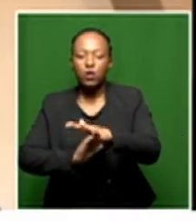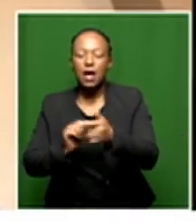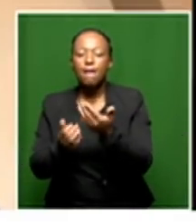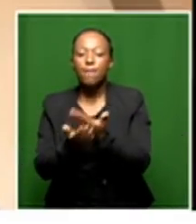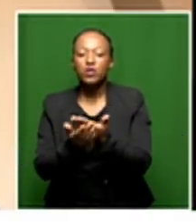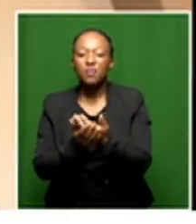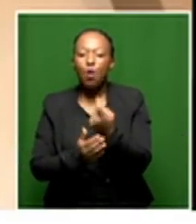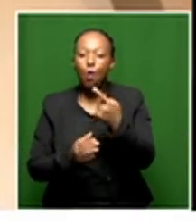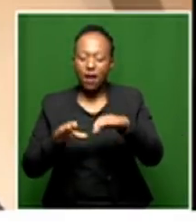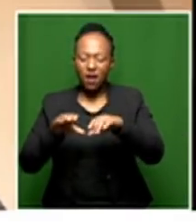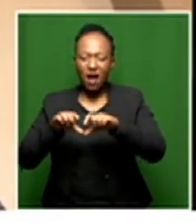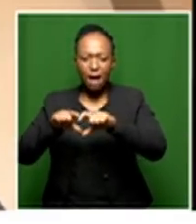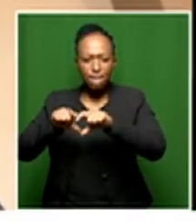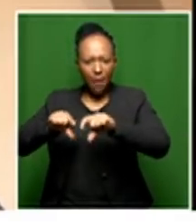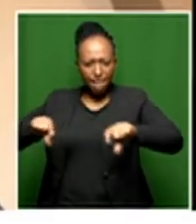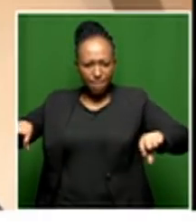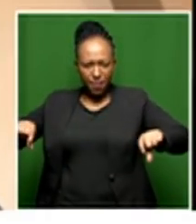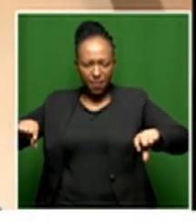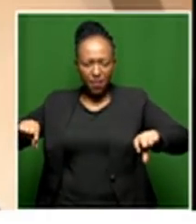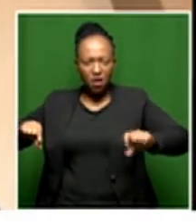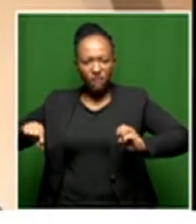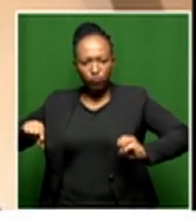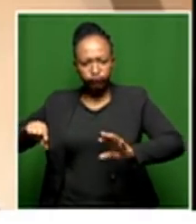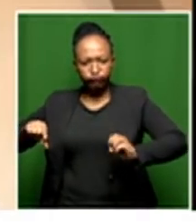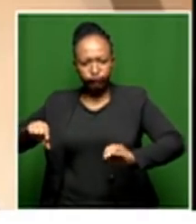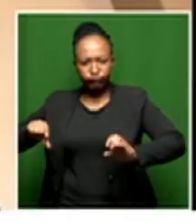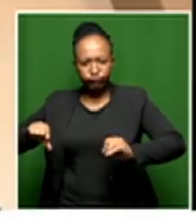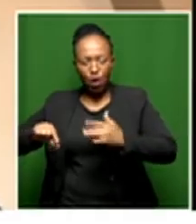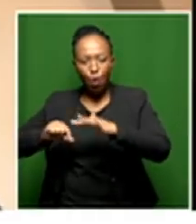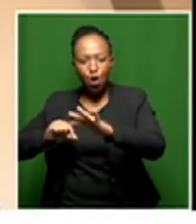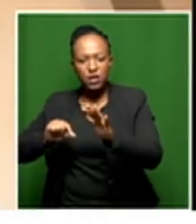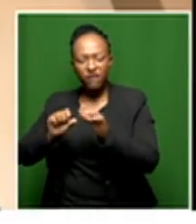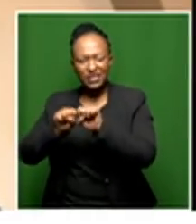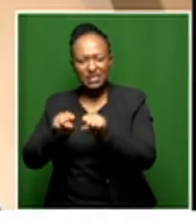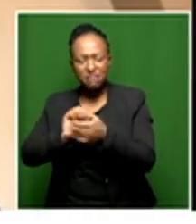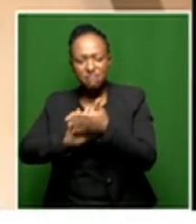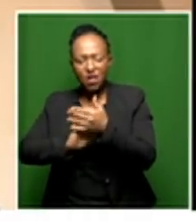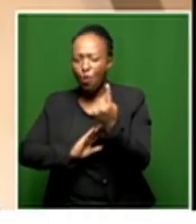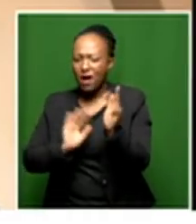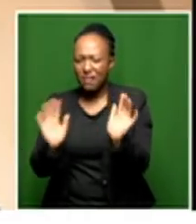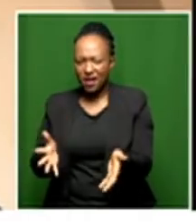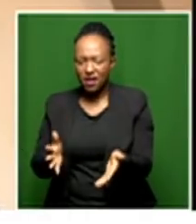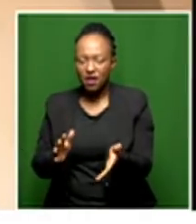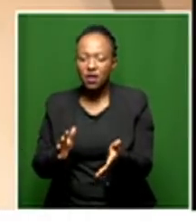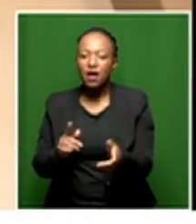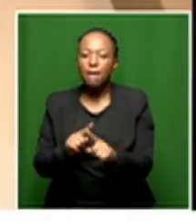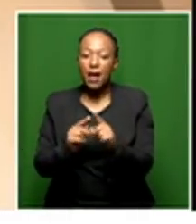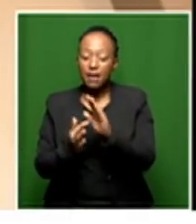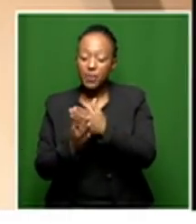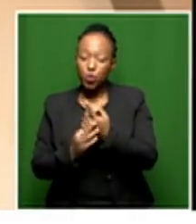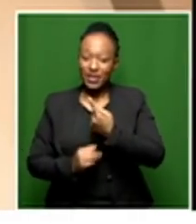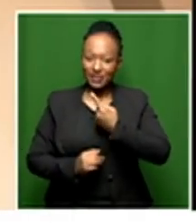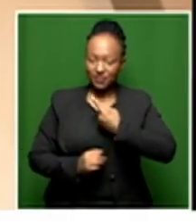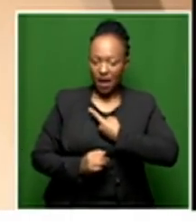pump or two pumps just to keep the system running. So there is a lot that is being done. But between